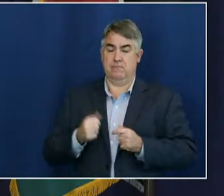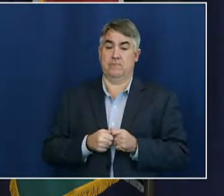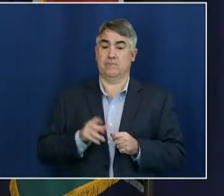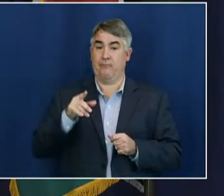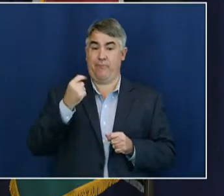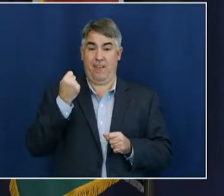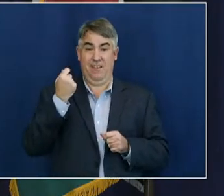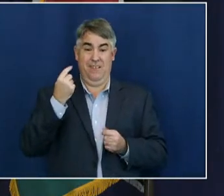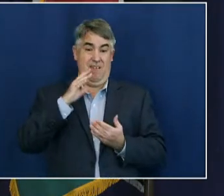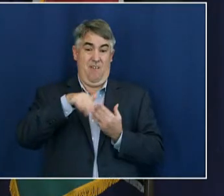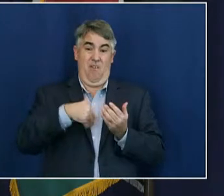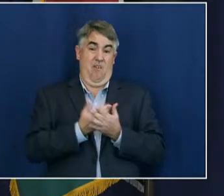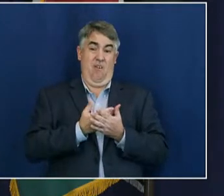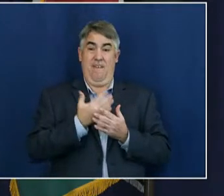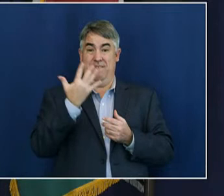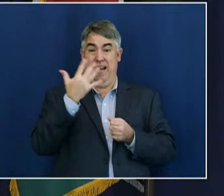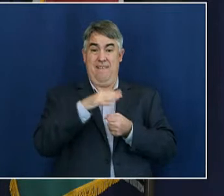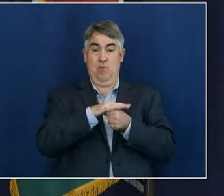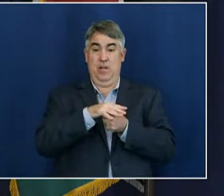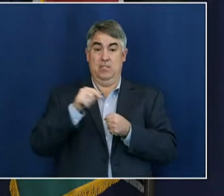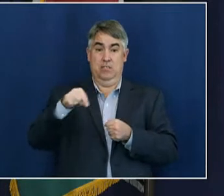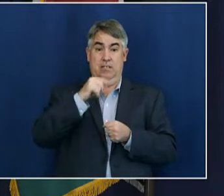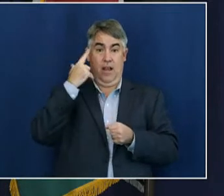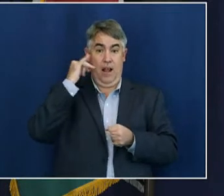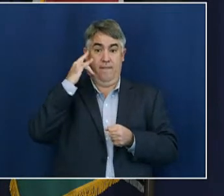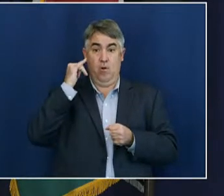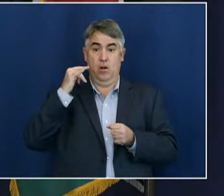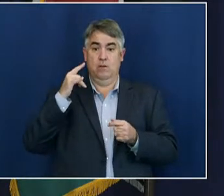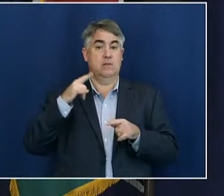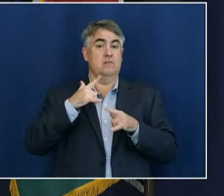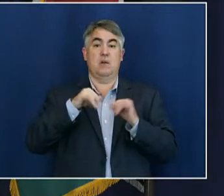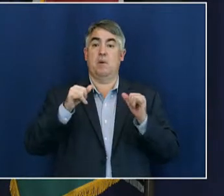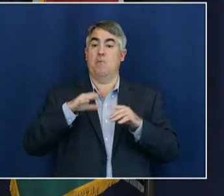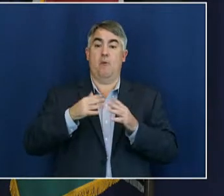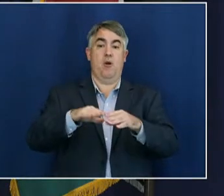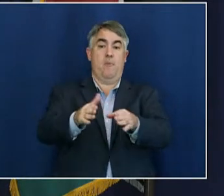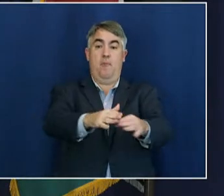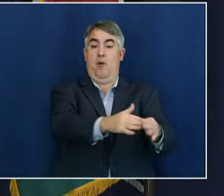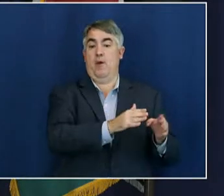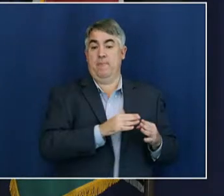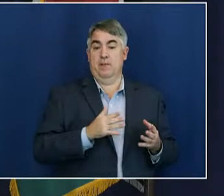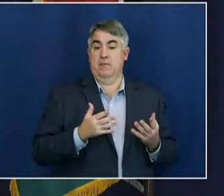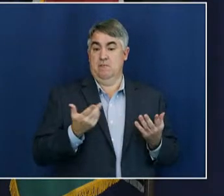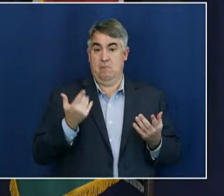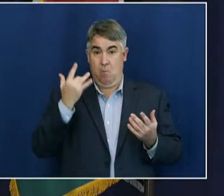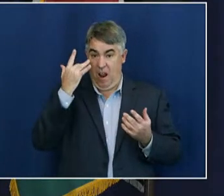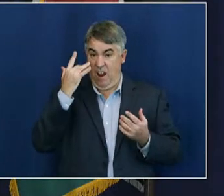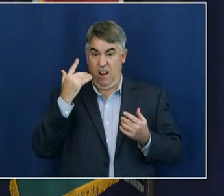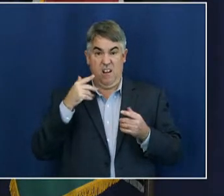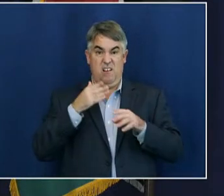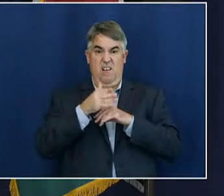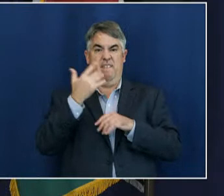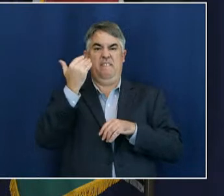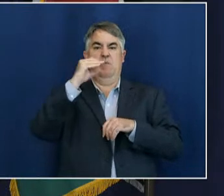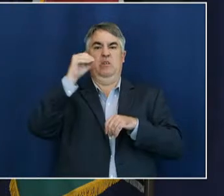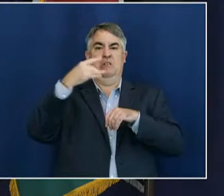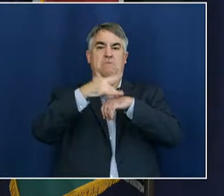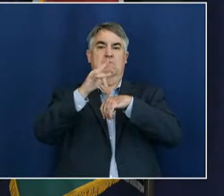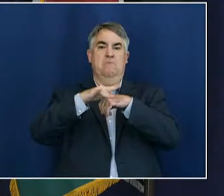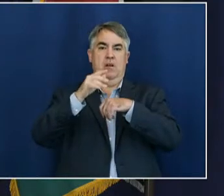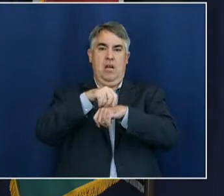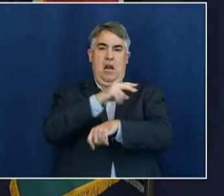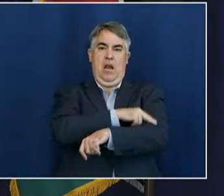the 5 health officer regions, with the calculations and metrics that the state used,